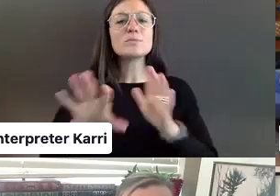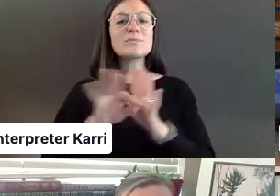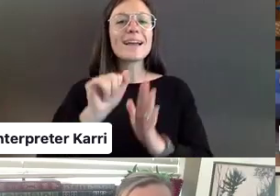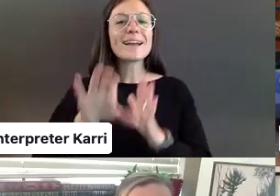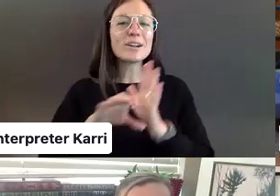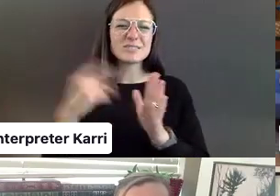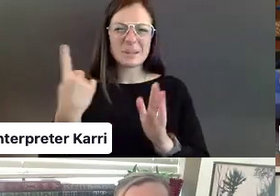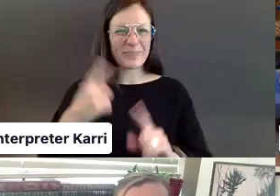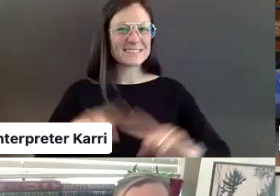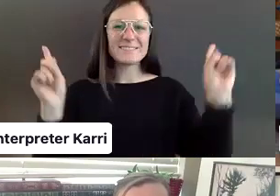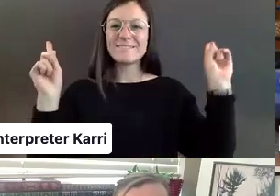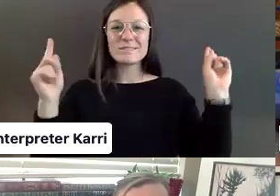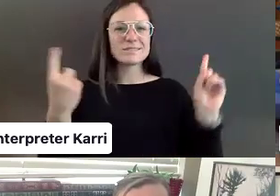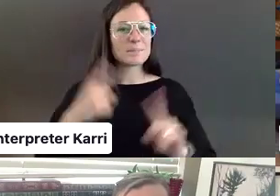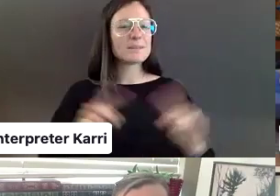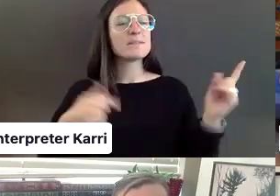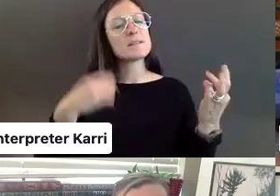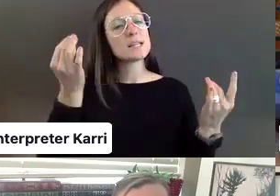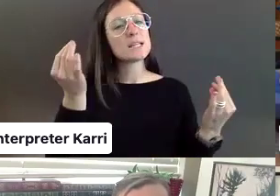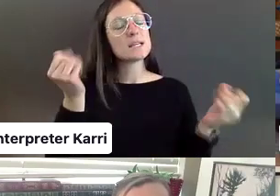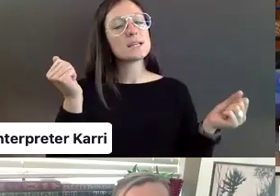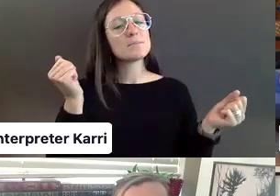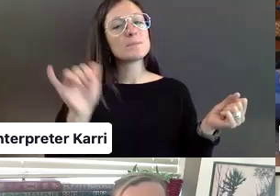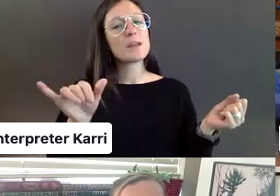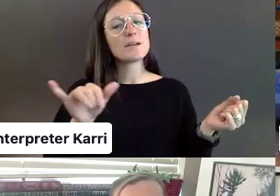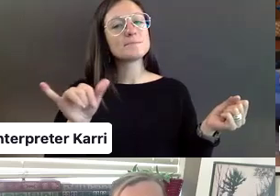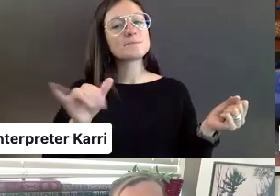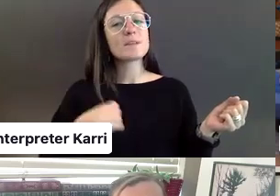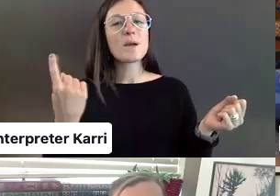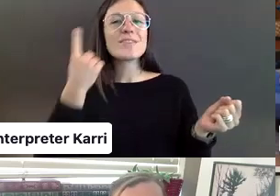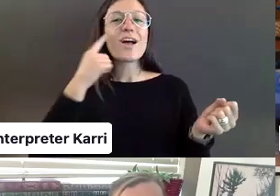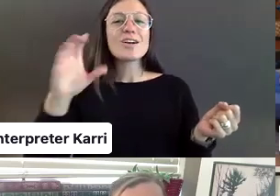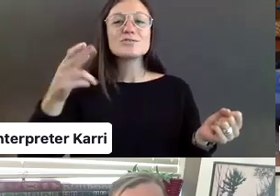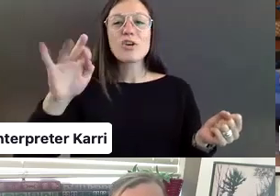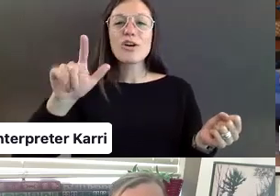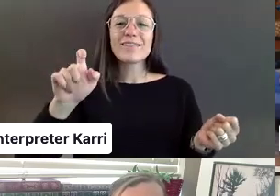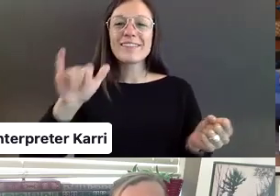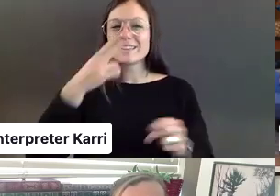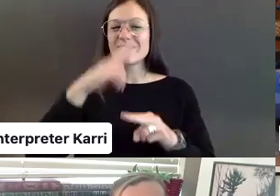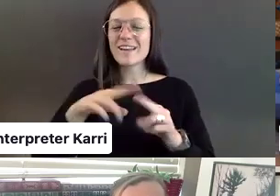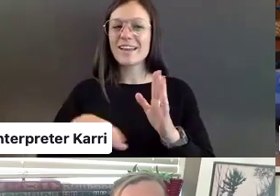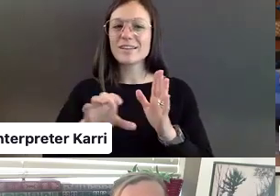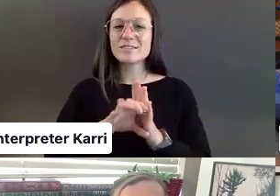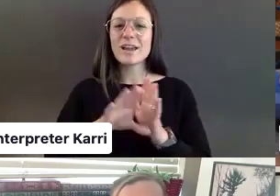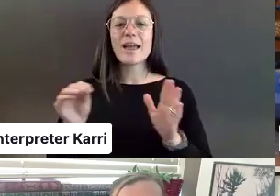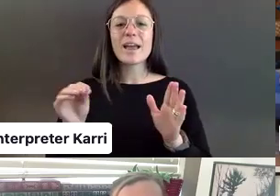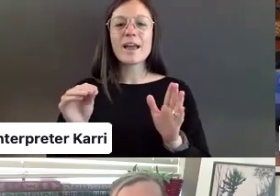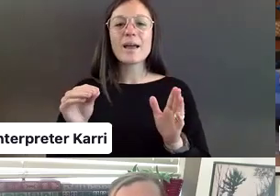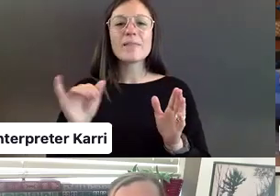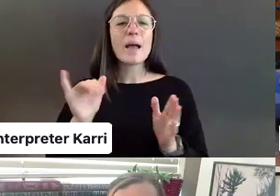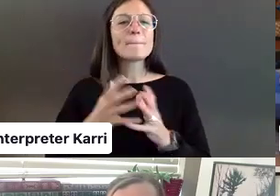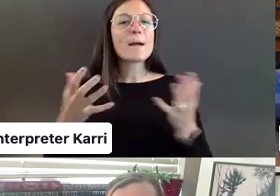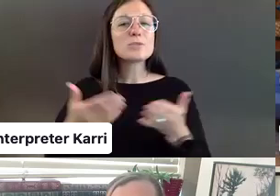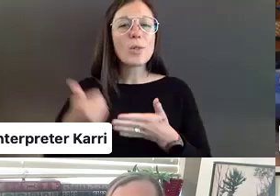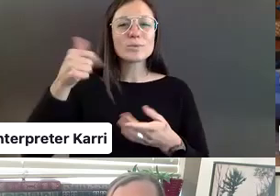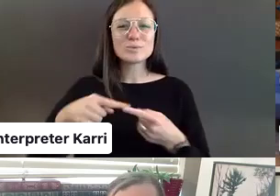different. So Mhm. I was trying to think. Like I always thought Charlie was a really fun character and Mhm. much more like much closer to